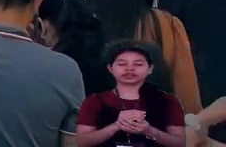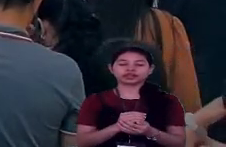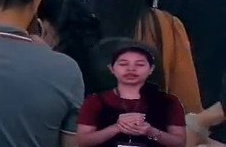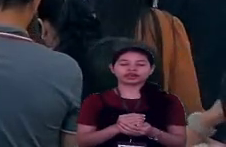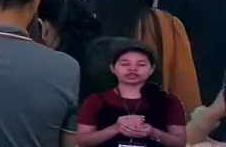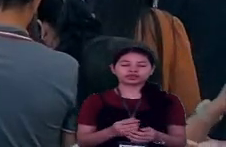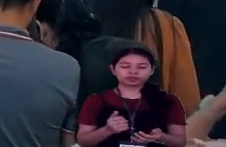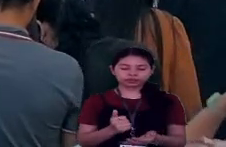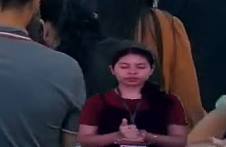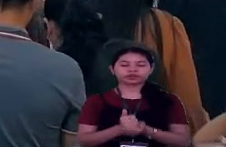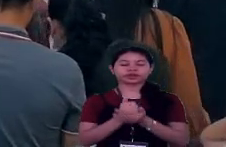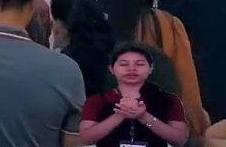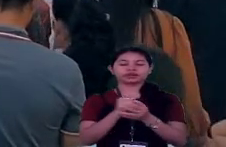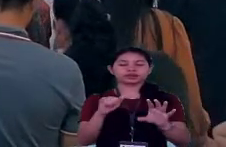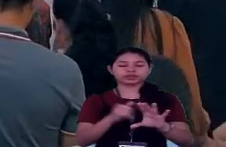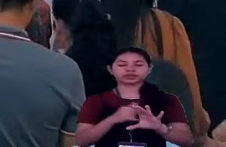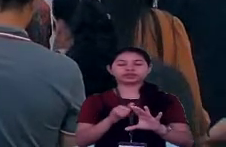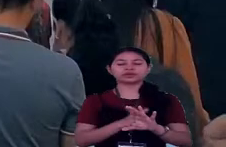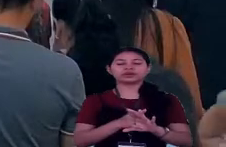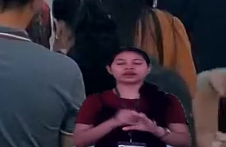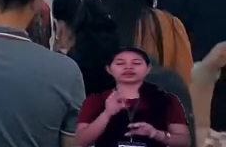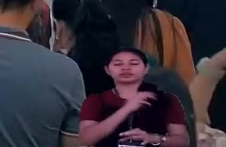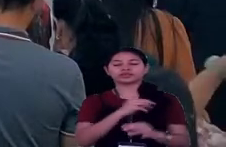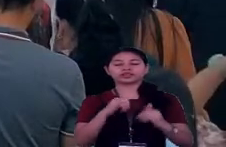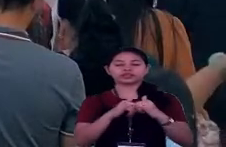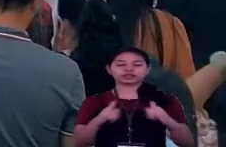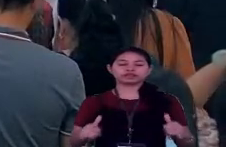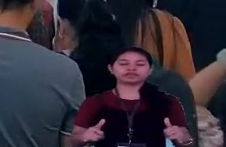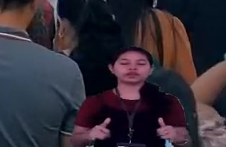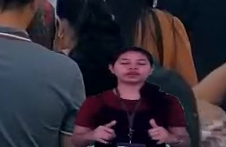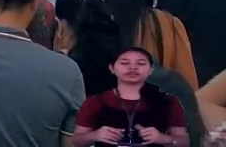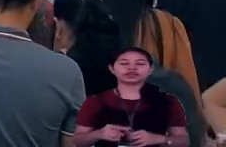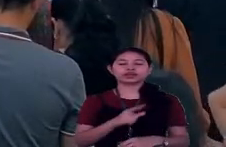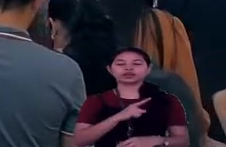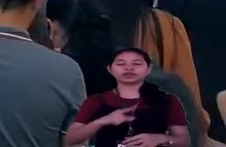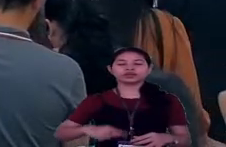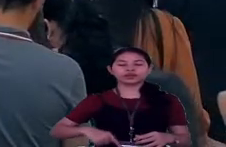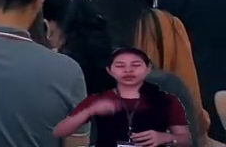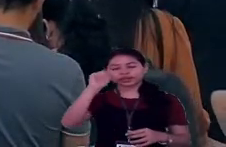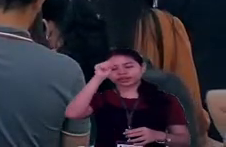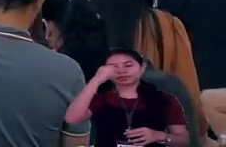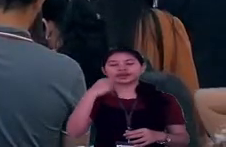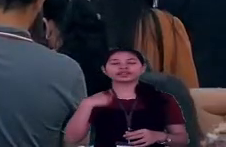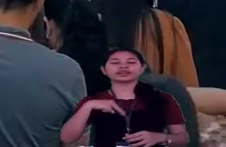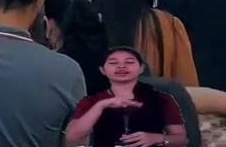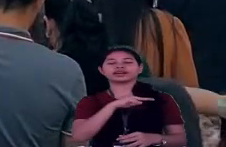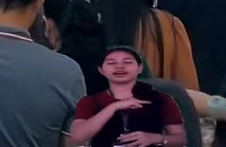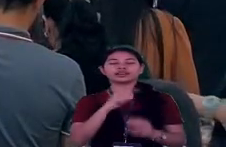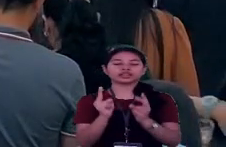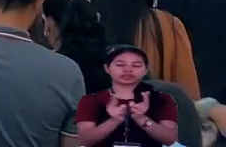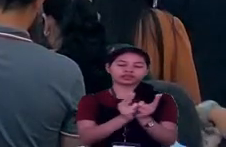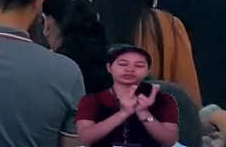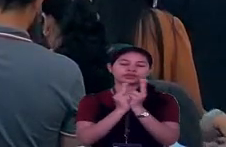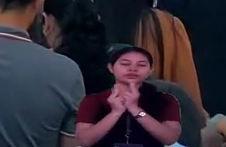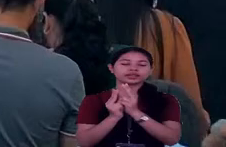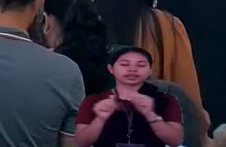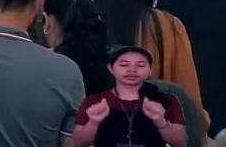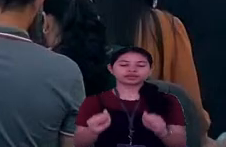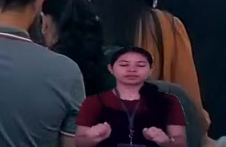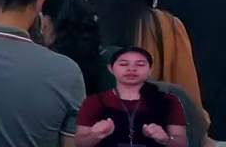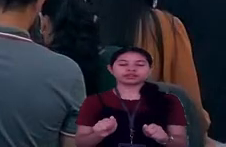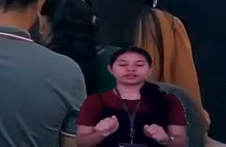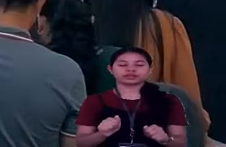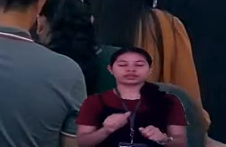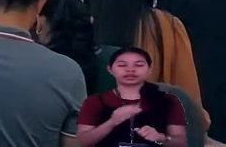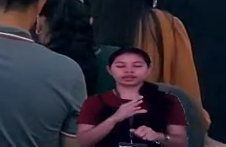be a part of this missions conference, reminding us that unity is possible. Yes. It has been proven time and again